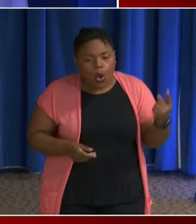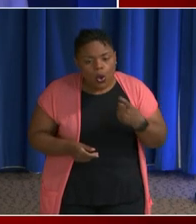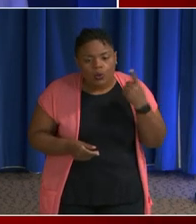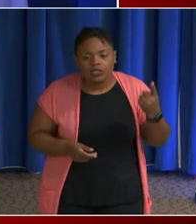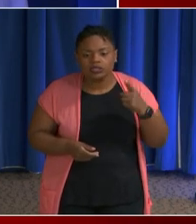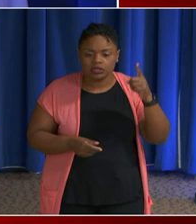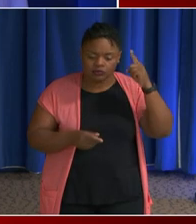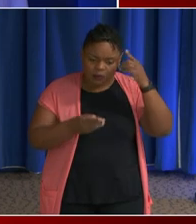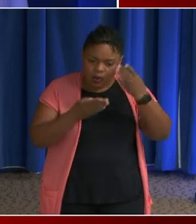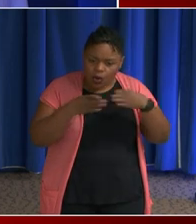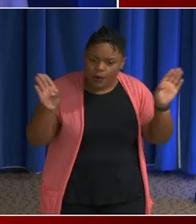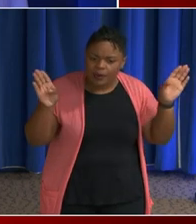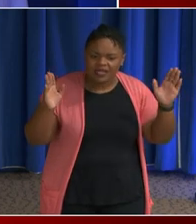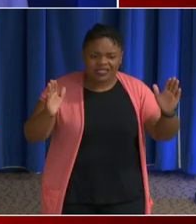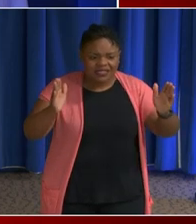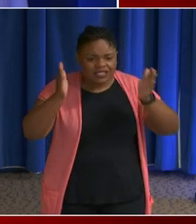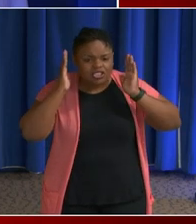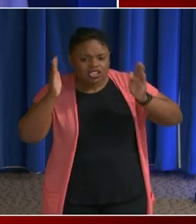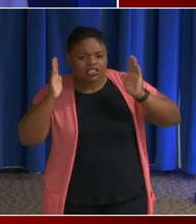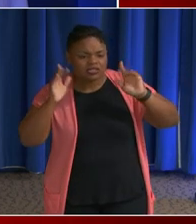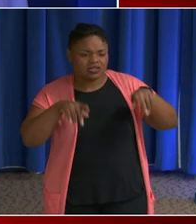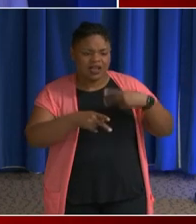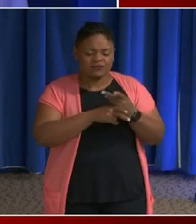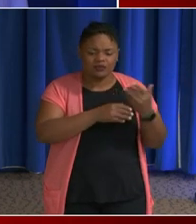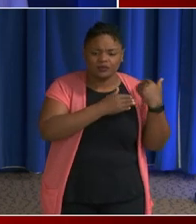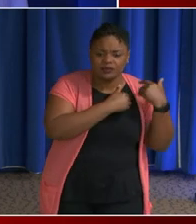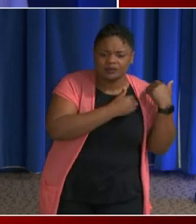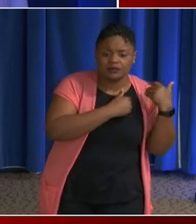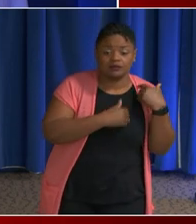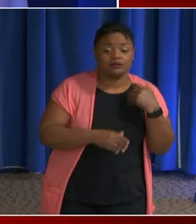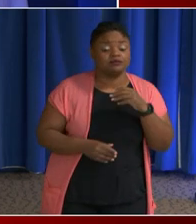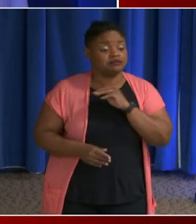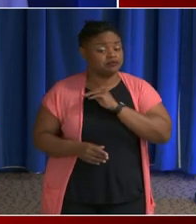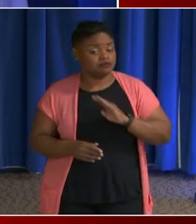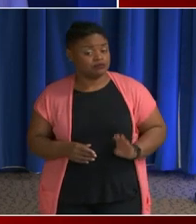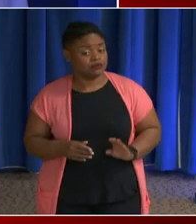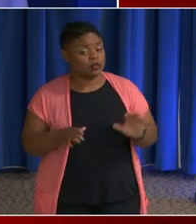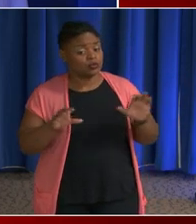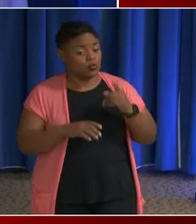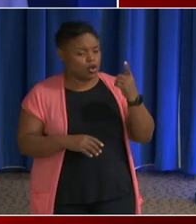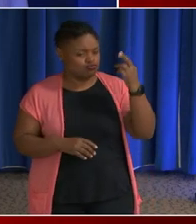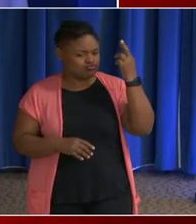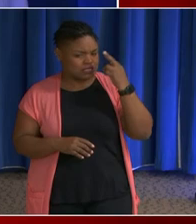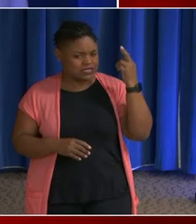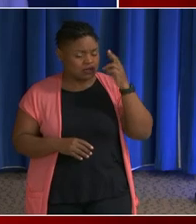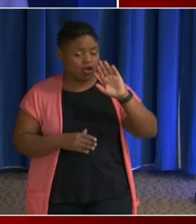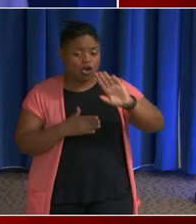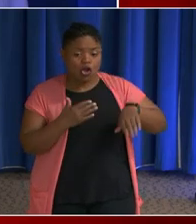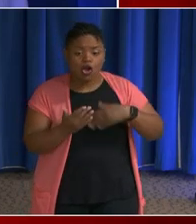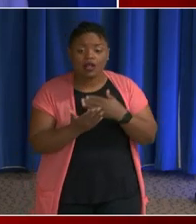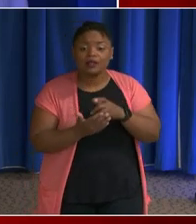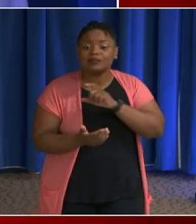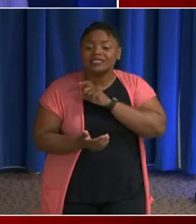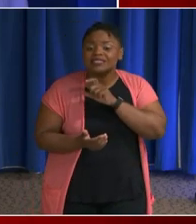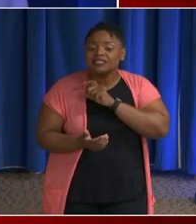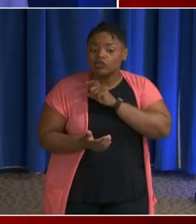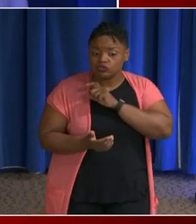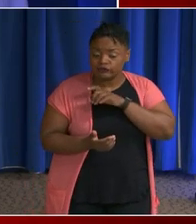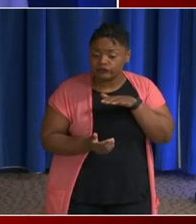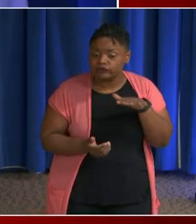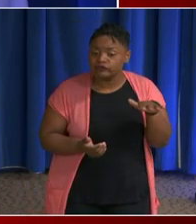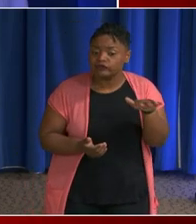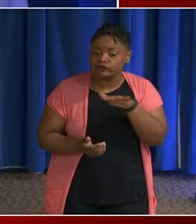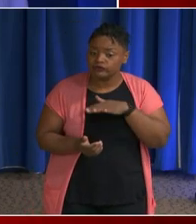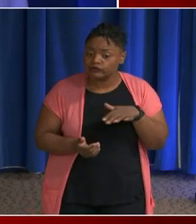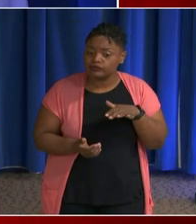with regards to accountability. The mayor did mention this. One of the reasons that all of the police officers on the streets of the